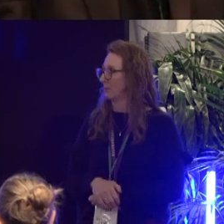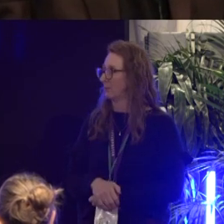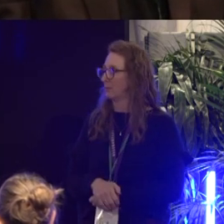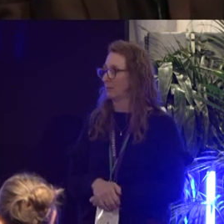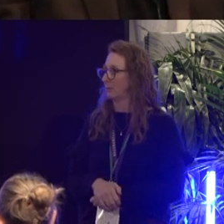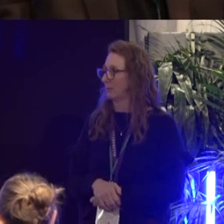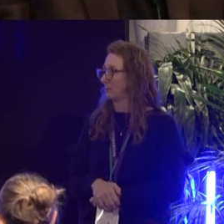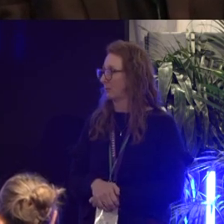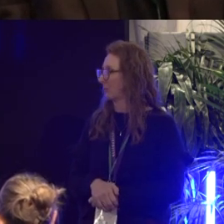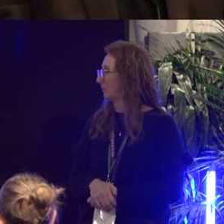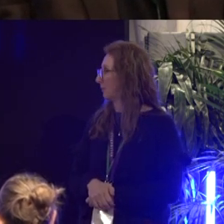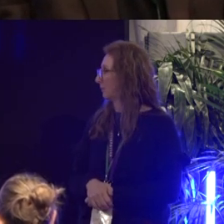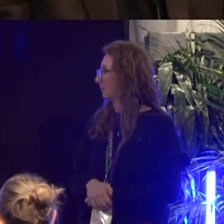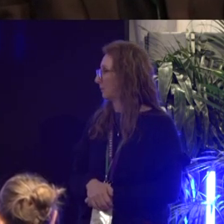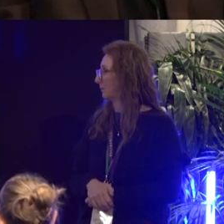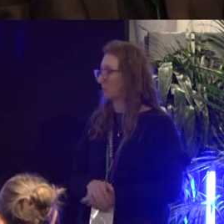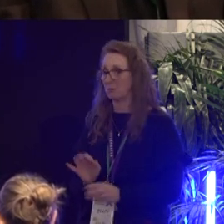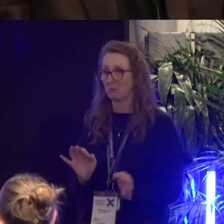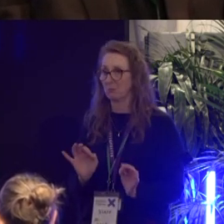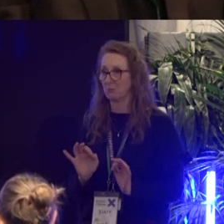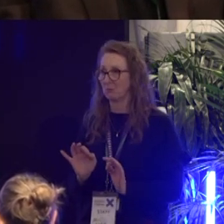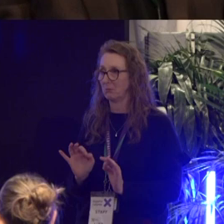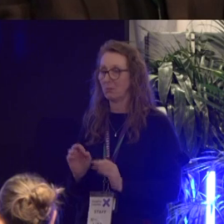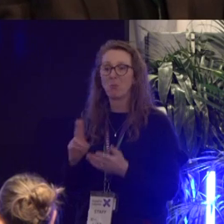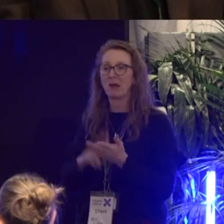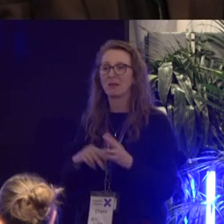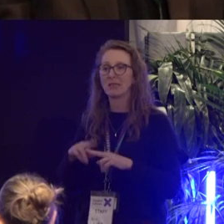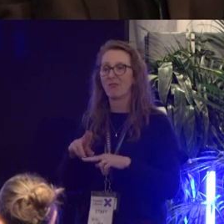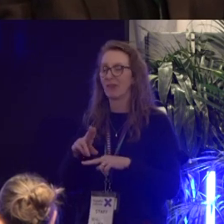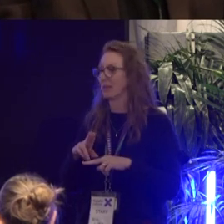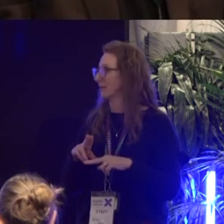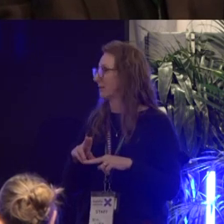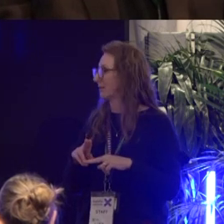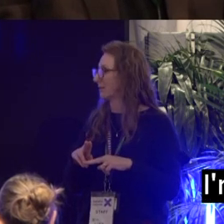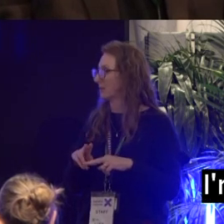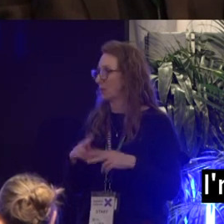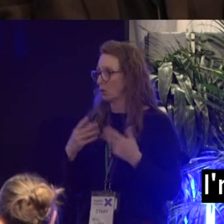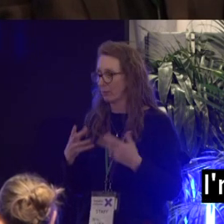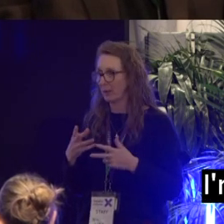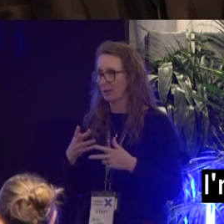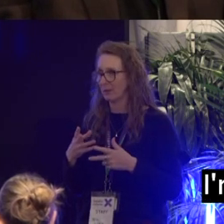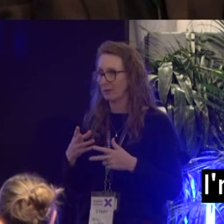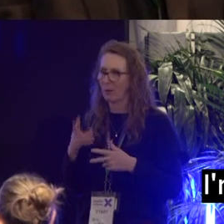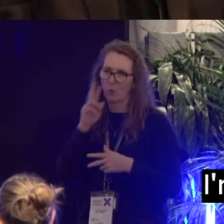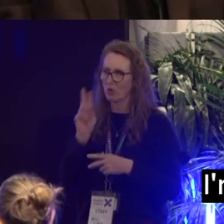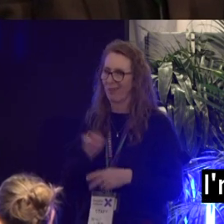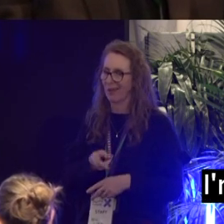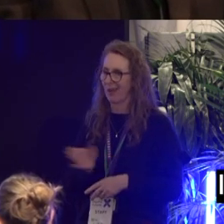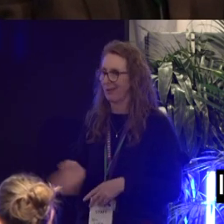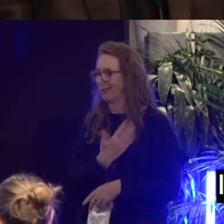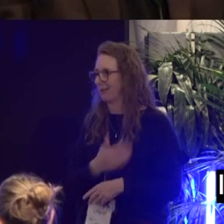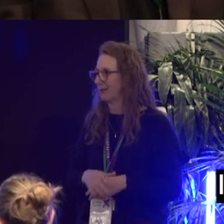No, I'm mad, isn't it? What about Netflix? Can you remember, like, have you ever, like, just been like, I'm gonna watch that again, like, on